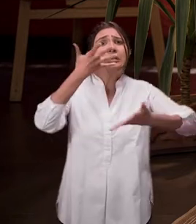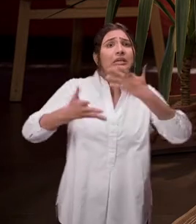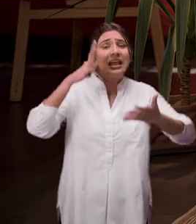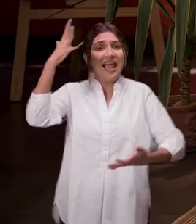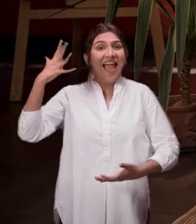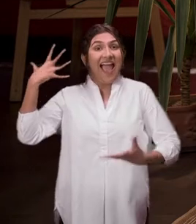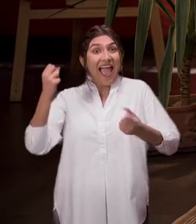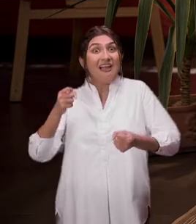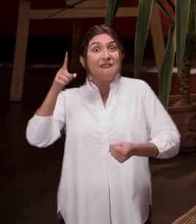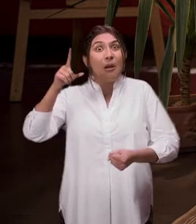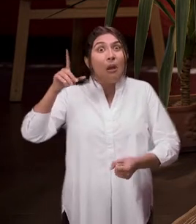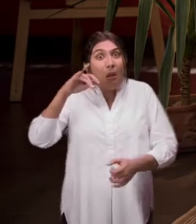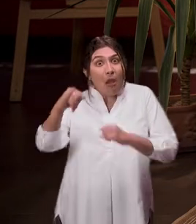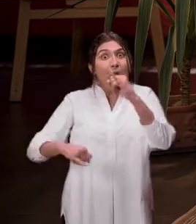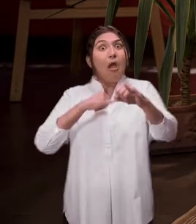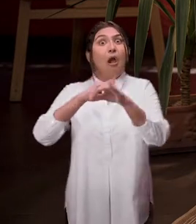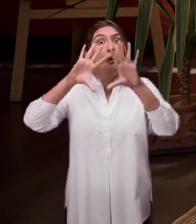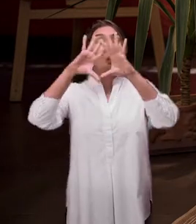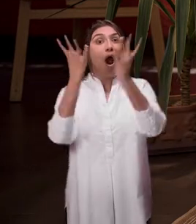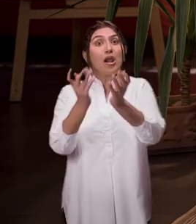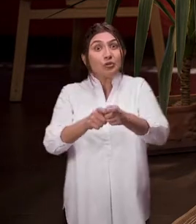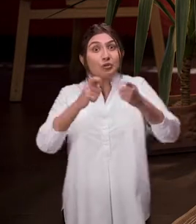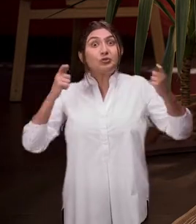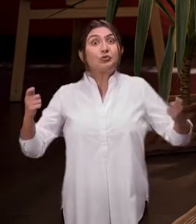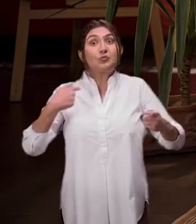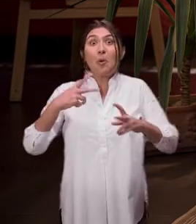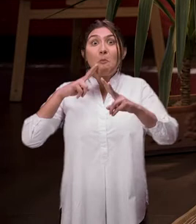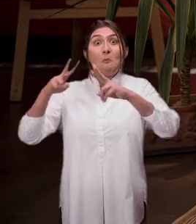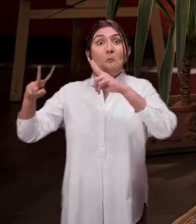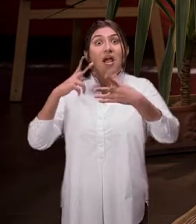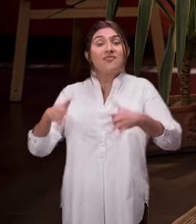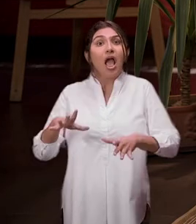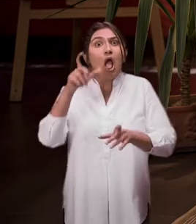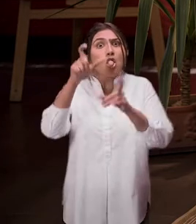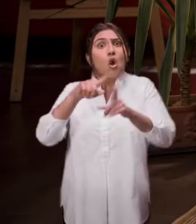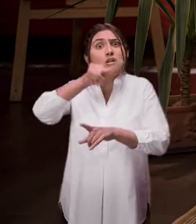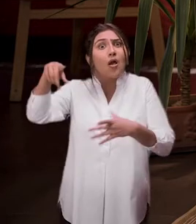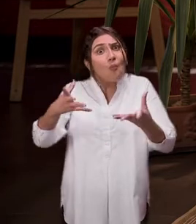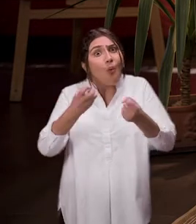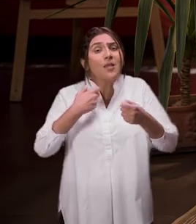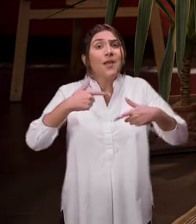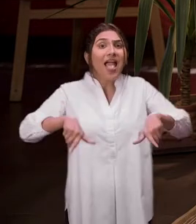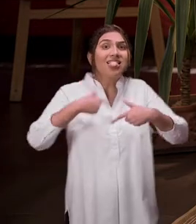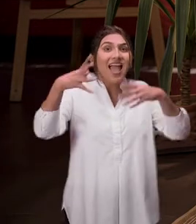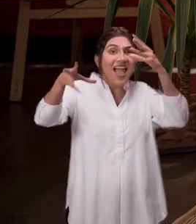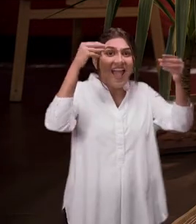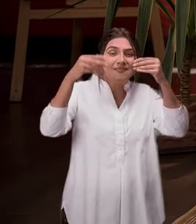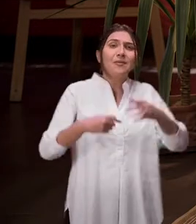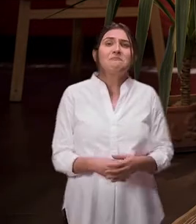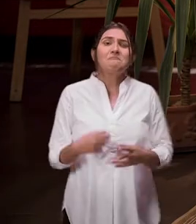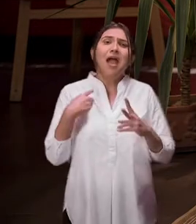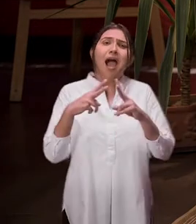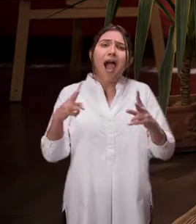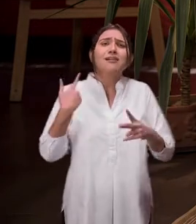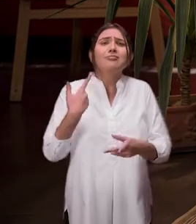sharing my story. I even talked to a reporter from a famous international newspaper. People actually wanted to learn about my